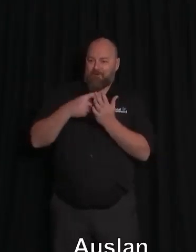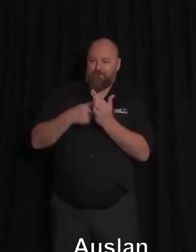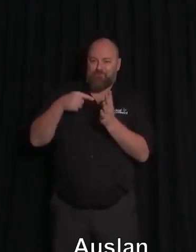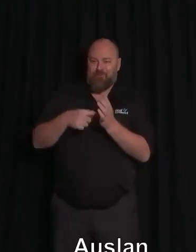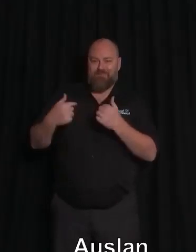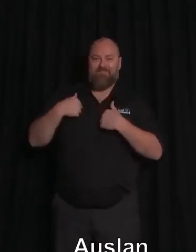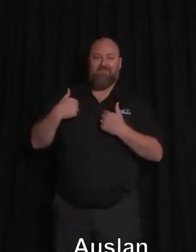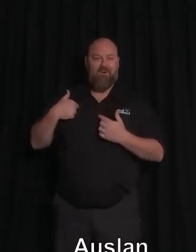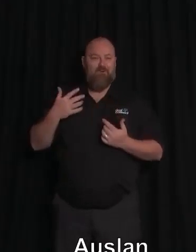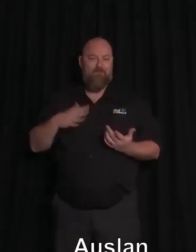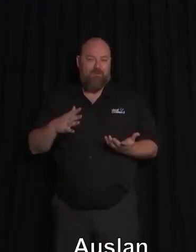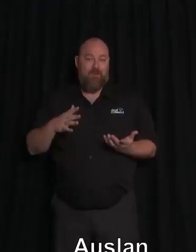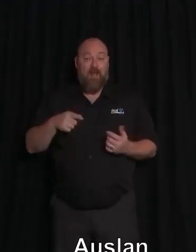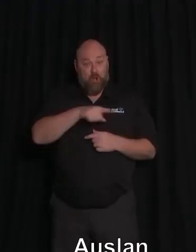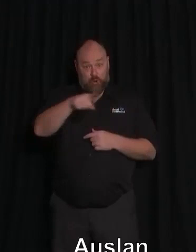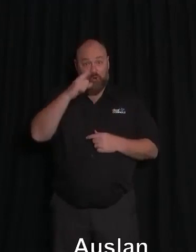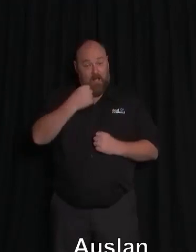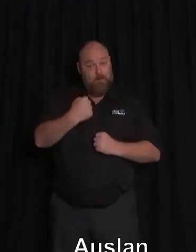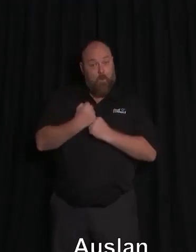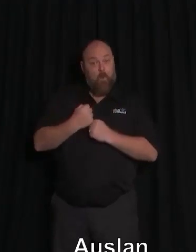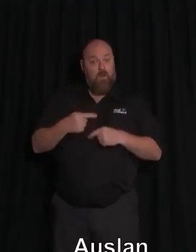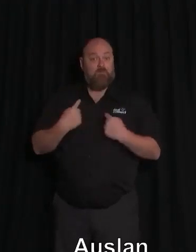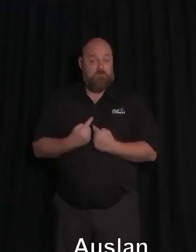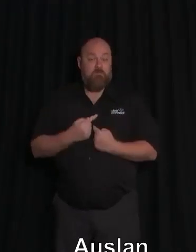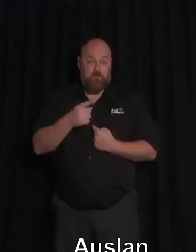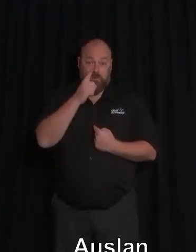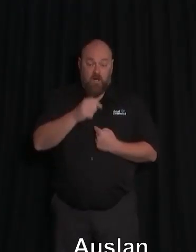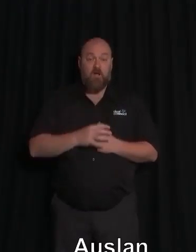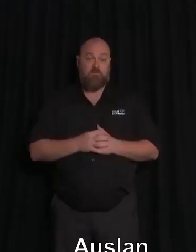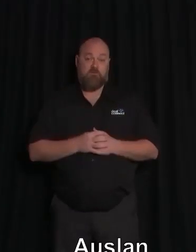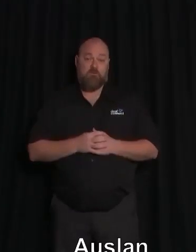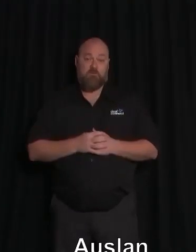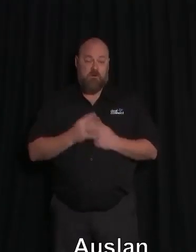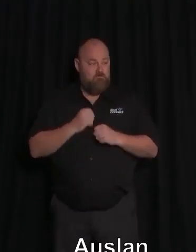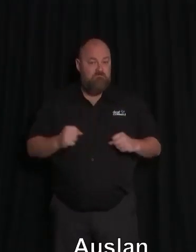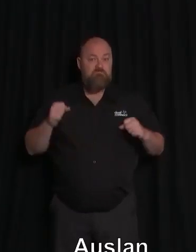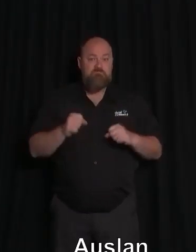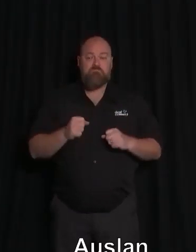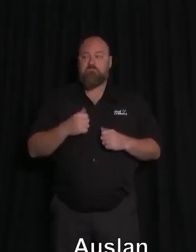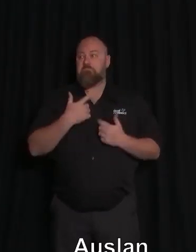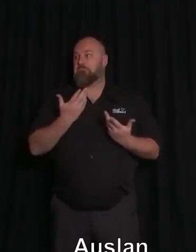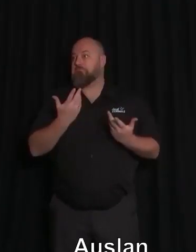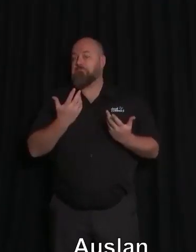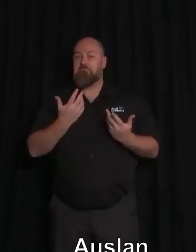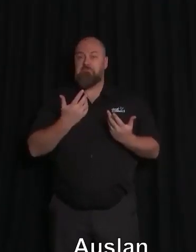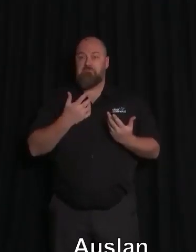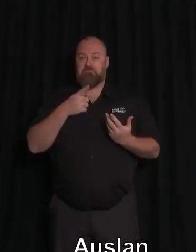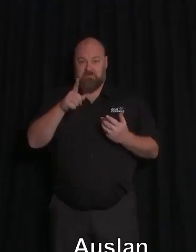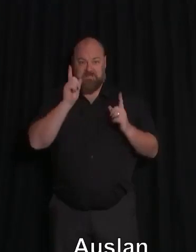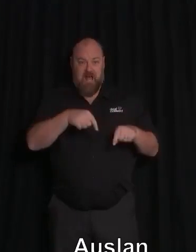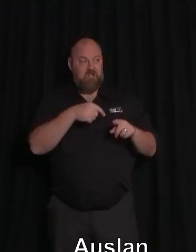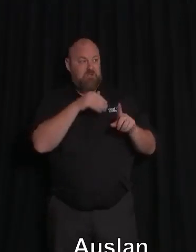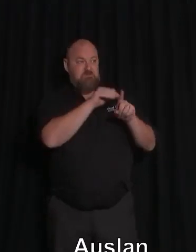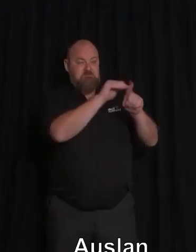And you can do a lot to support us. You can turn up, you can get engaged with your governments, you